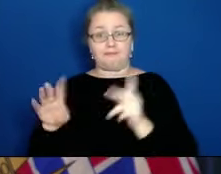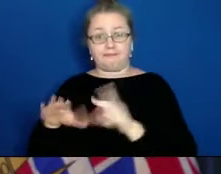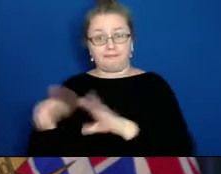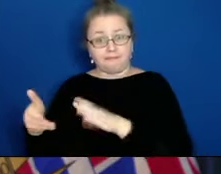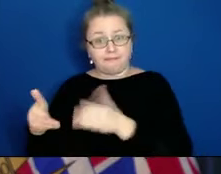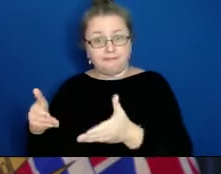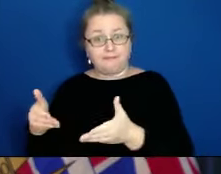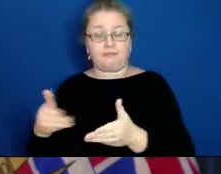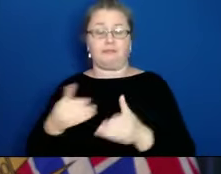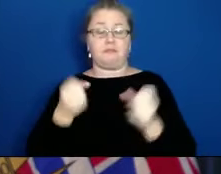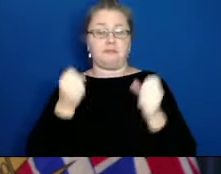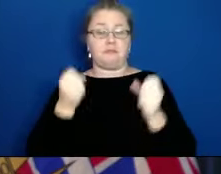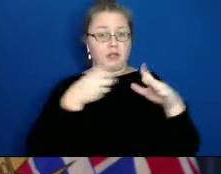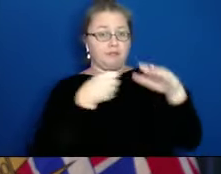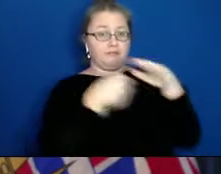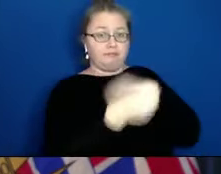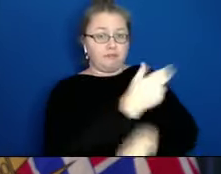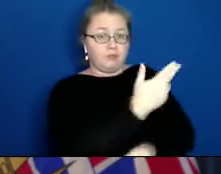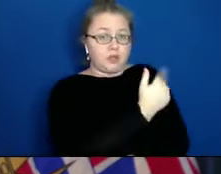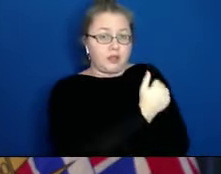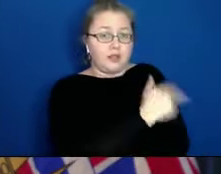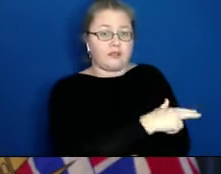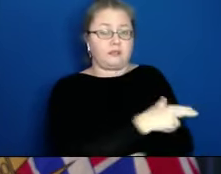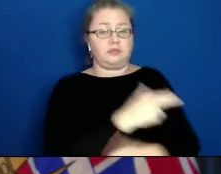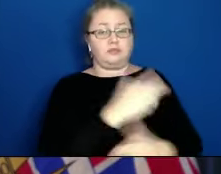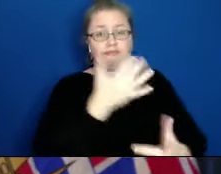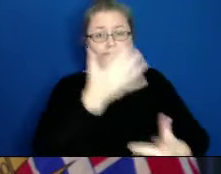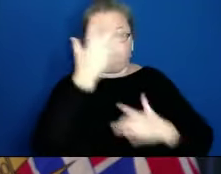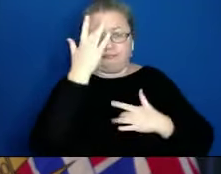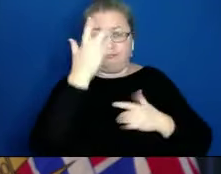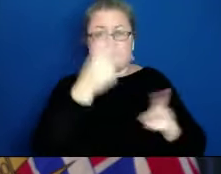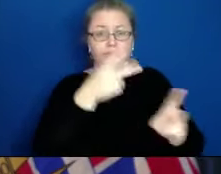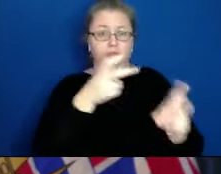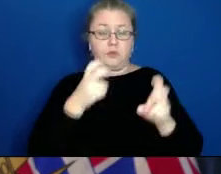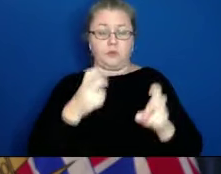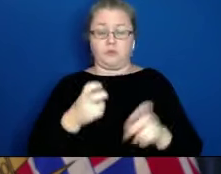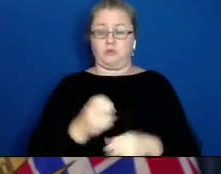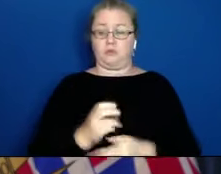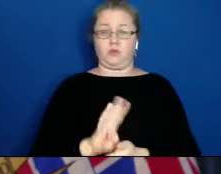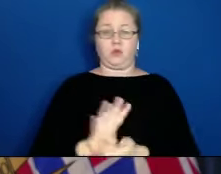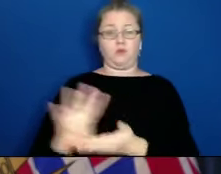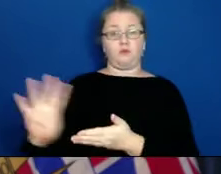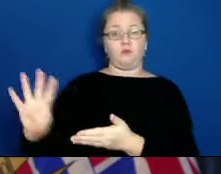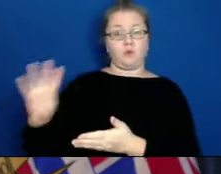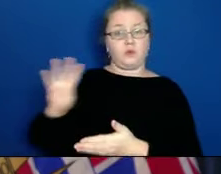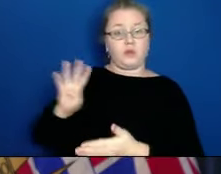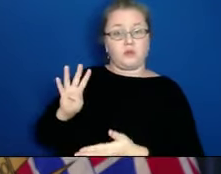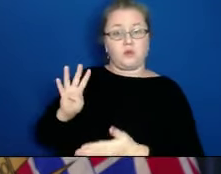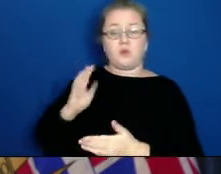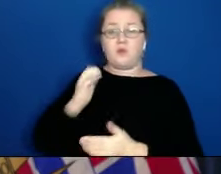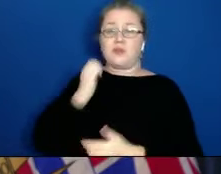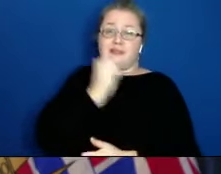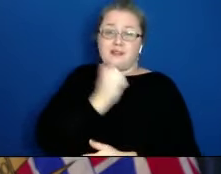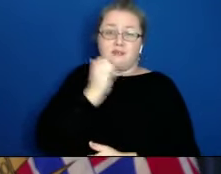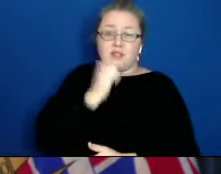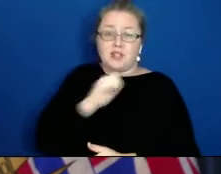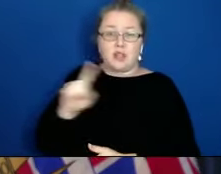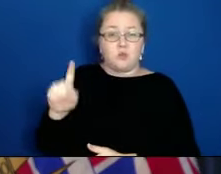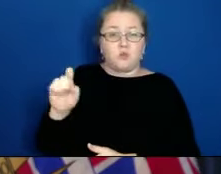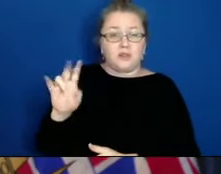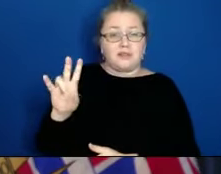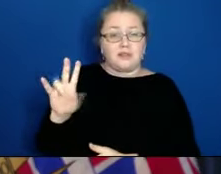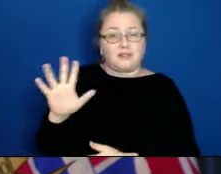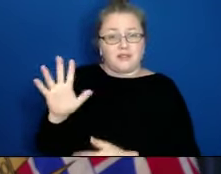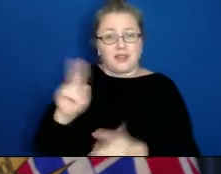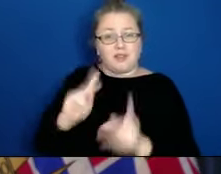deaths. 4 weeks ago, we had about 175 cases a day, and I was anxious then. Yesterday,